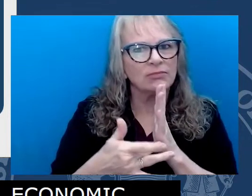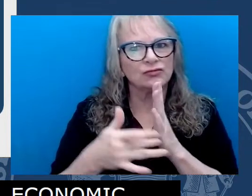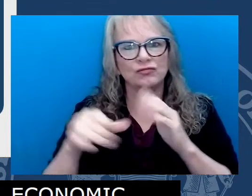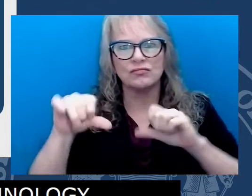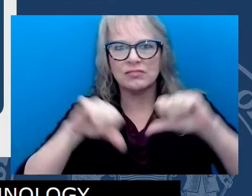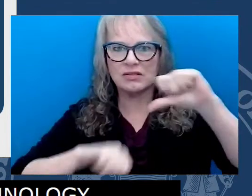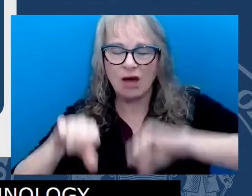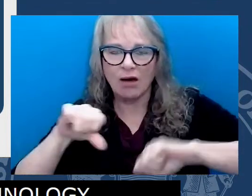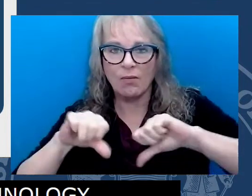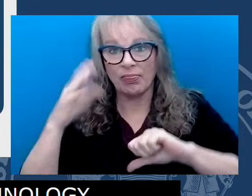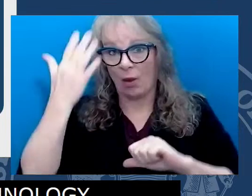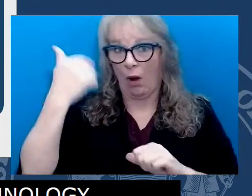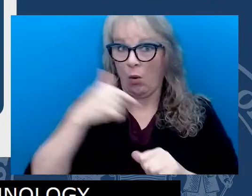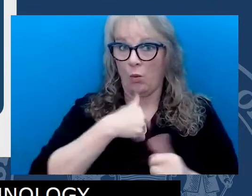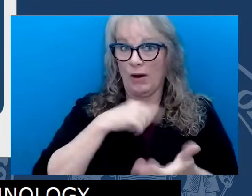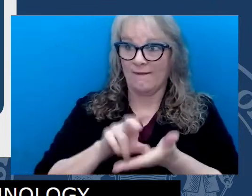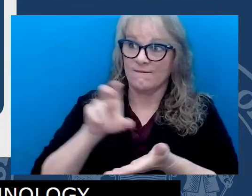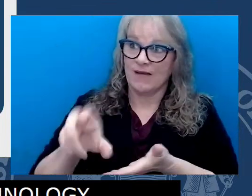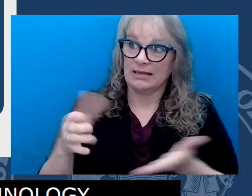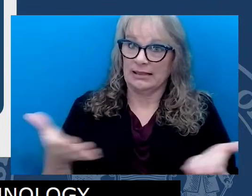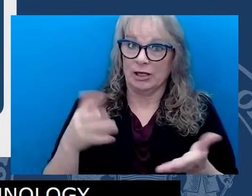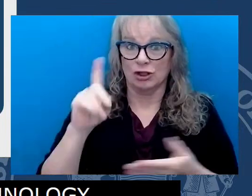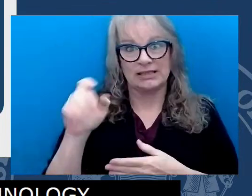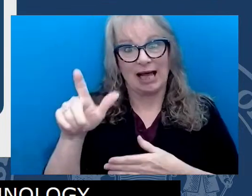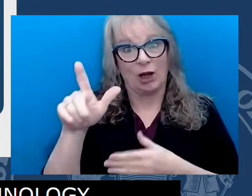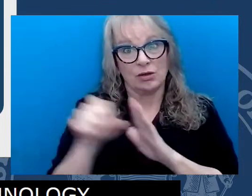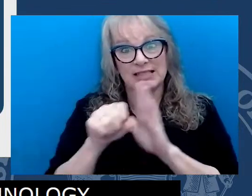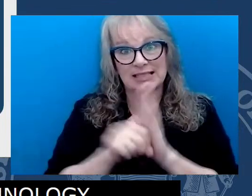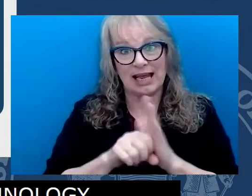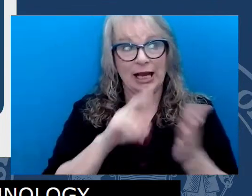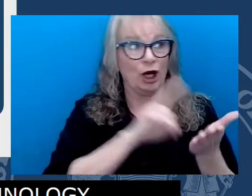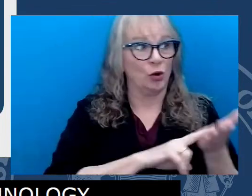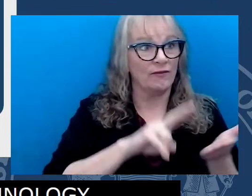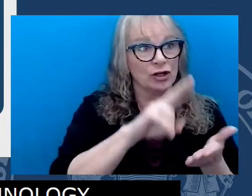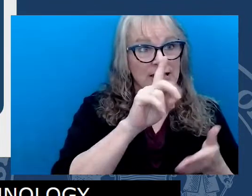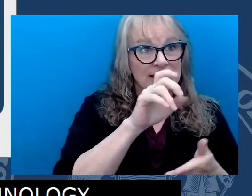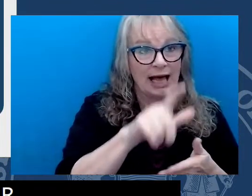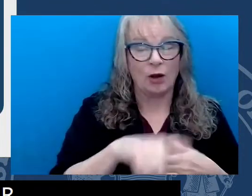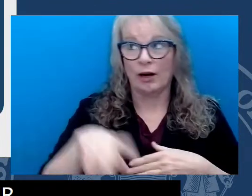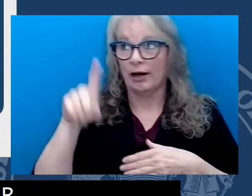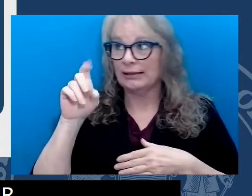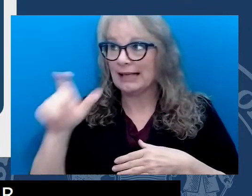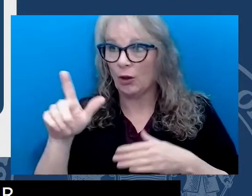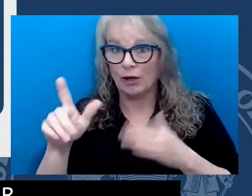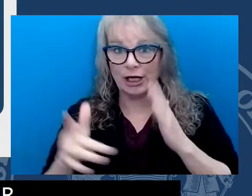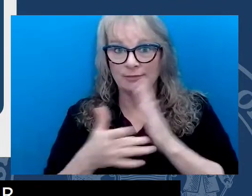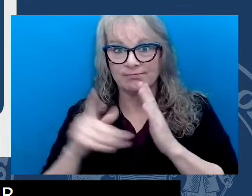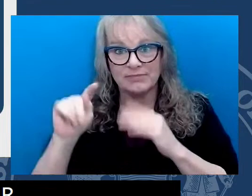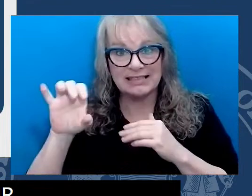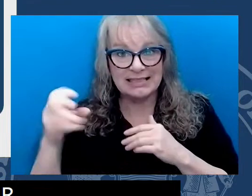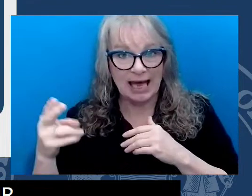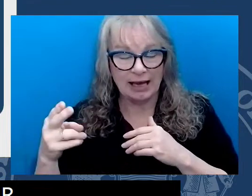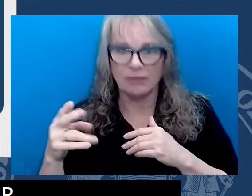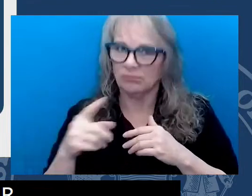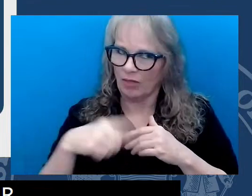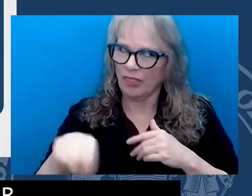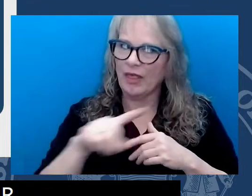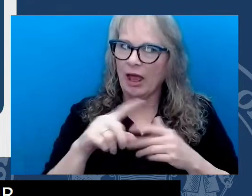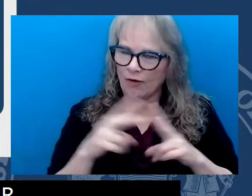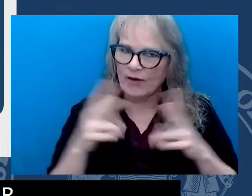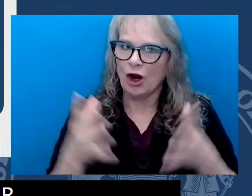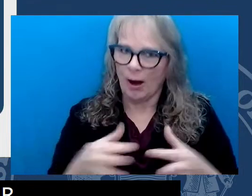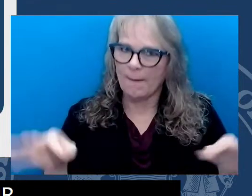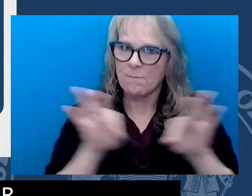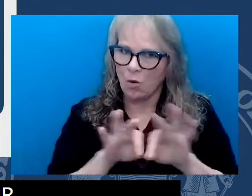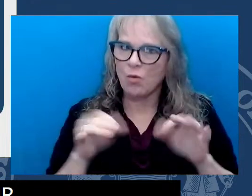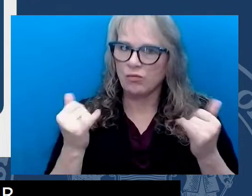here at Delaware State, at the University of Delaware, at Delaware Tech, are probably more important than they ever have been.